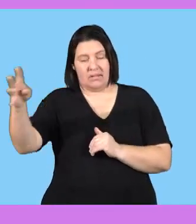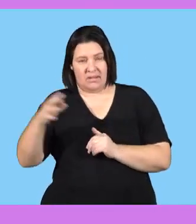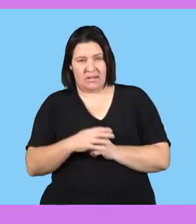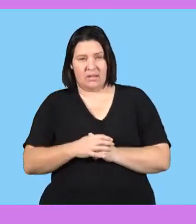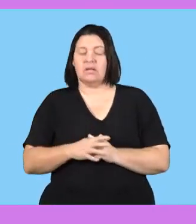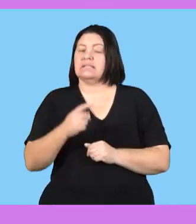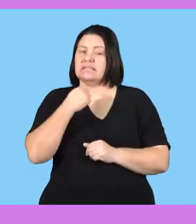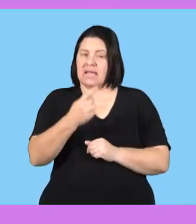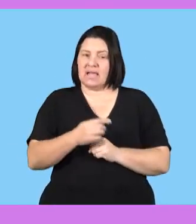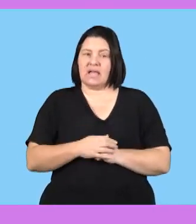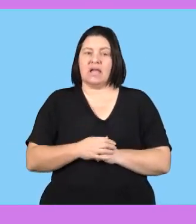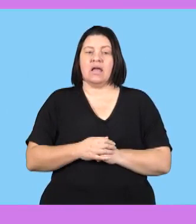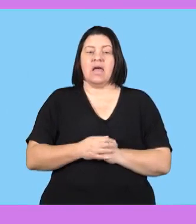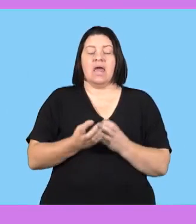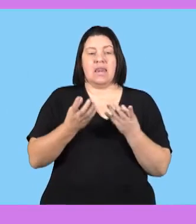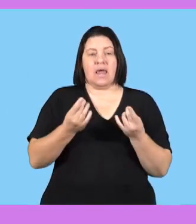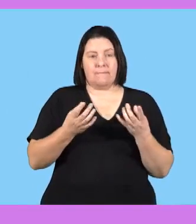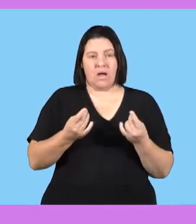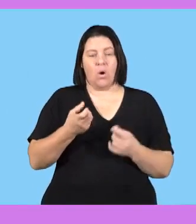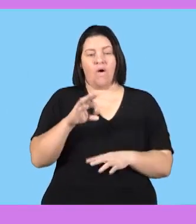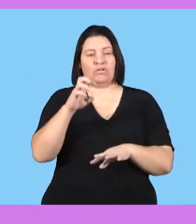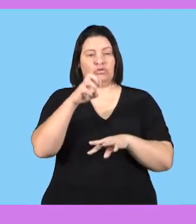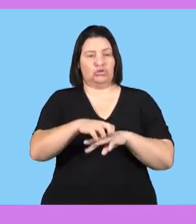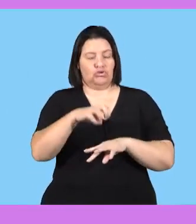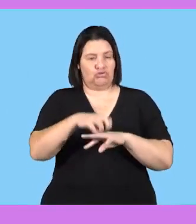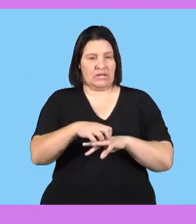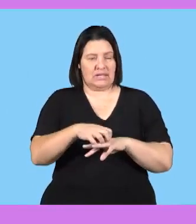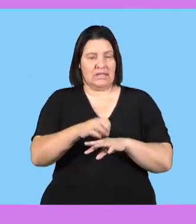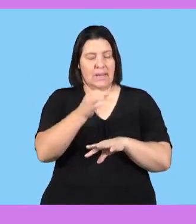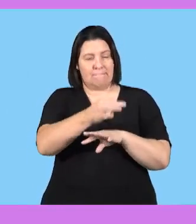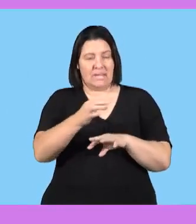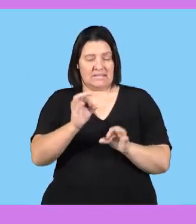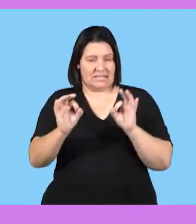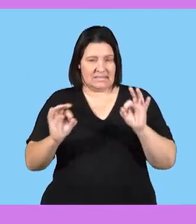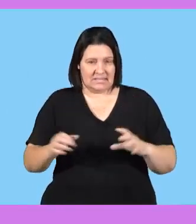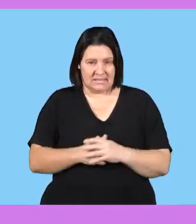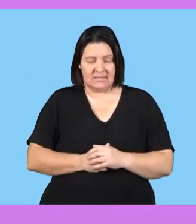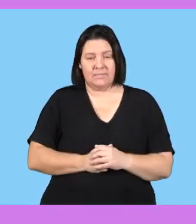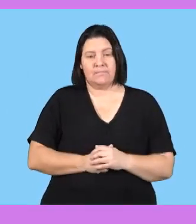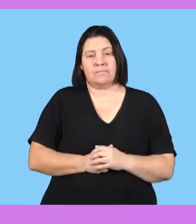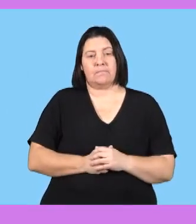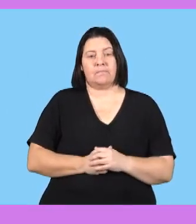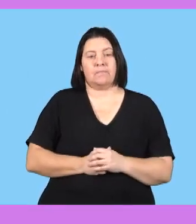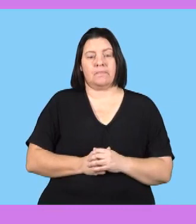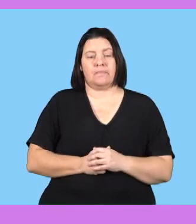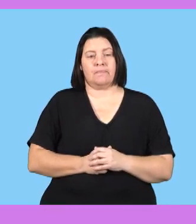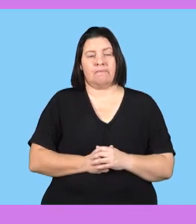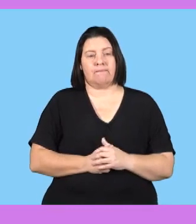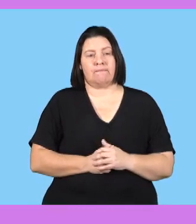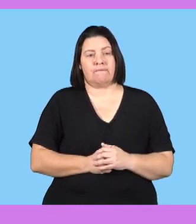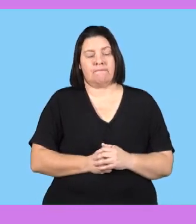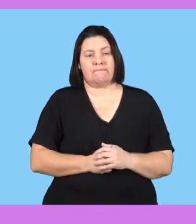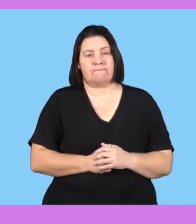the table. Therefore, we say it equals to the number of jewelry pieces,